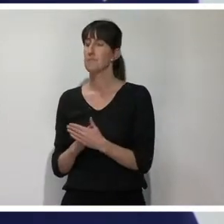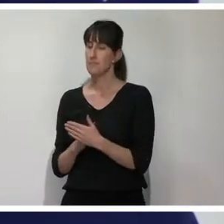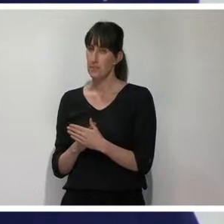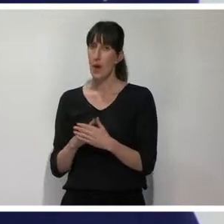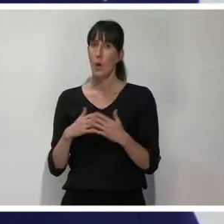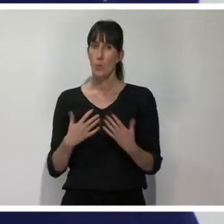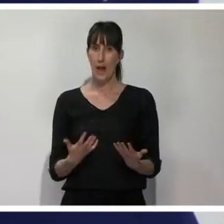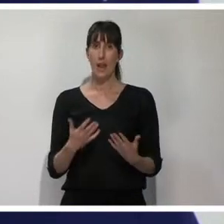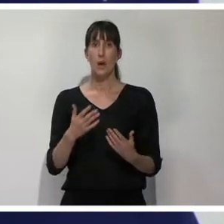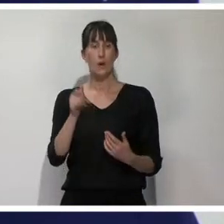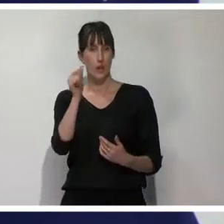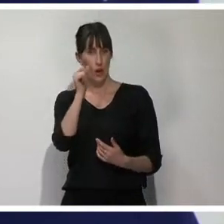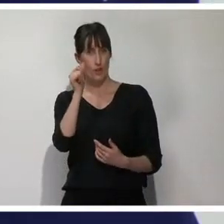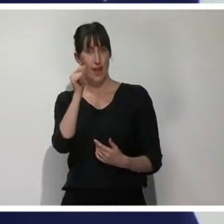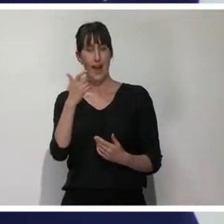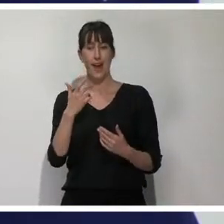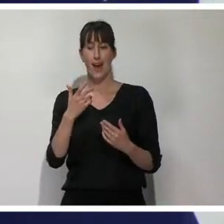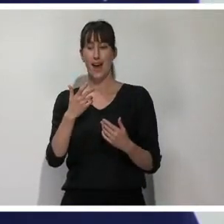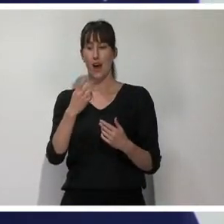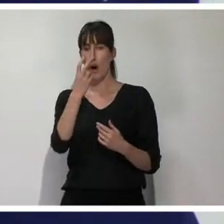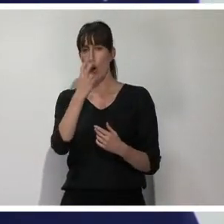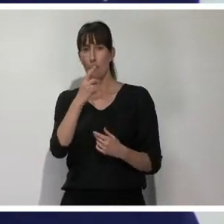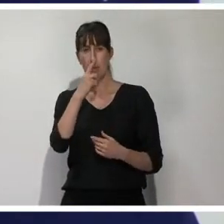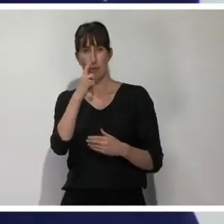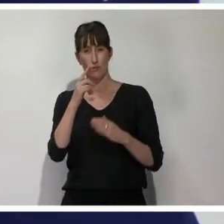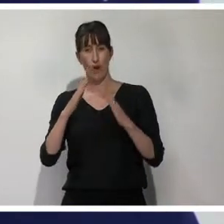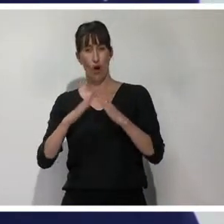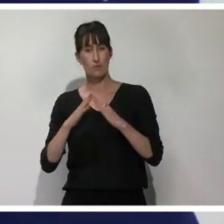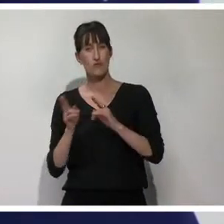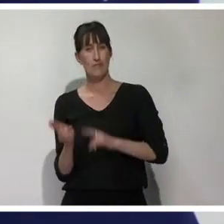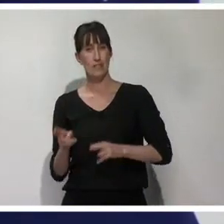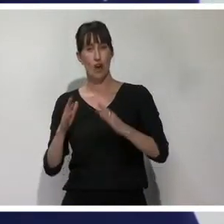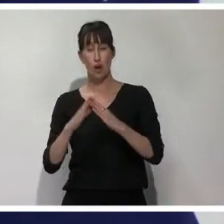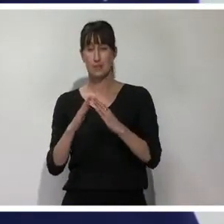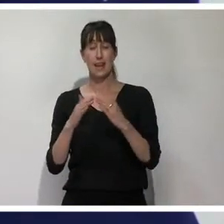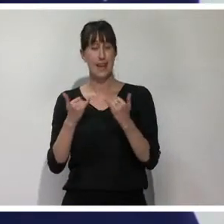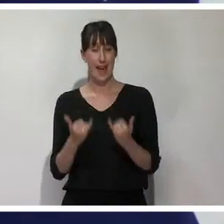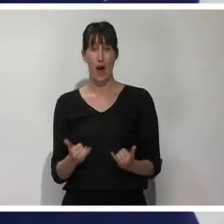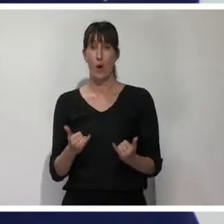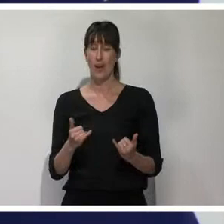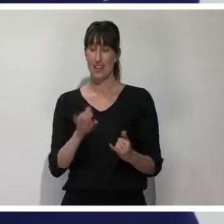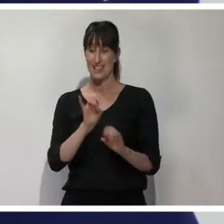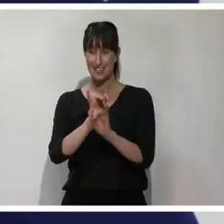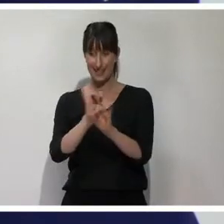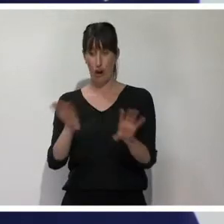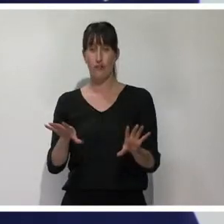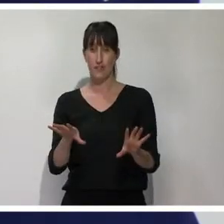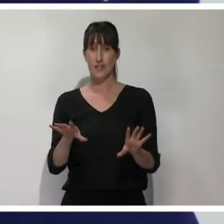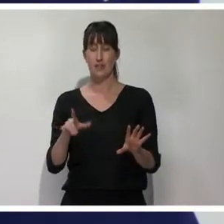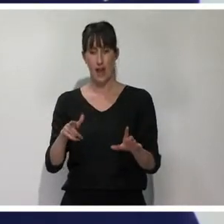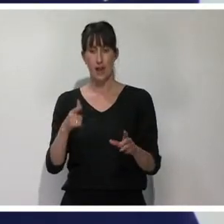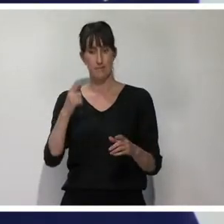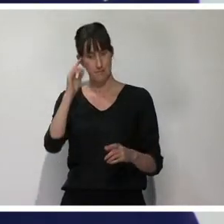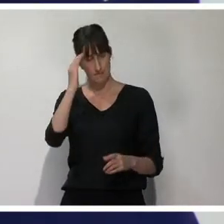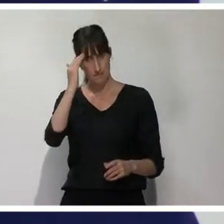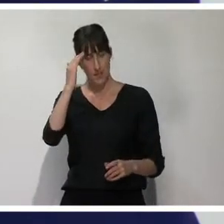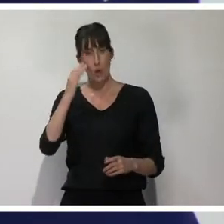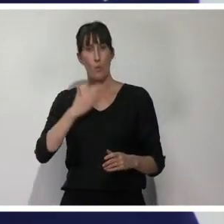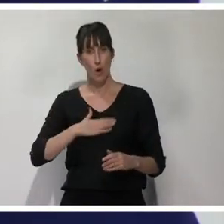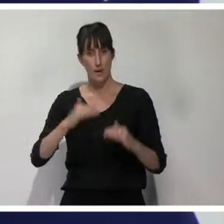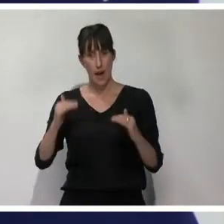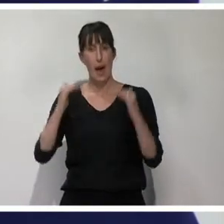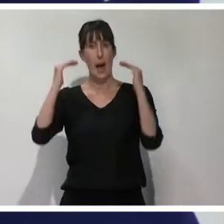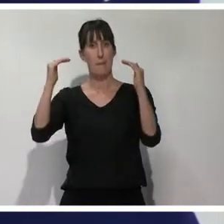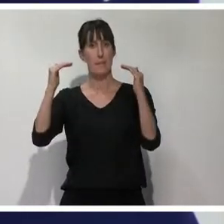form of lockdown. So of midday today you will have heard, and this was actually something that they were very keen themselves to instigate. In fact, many instigated